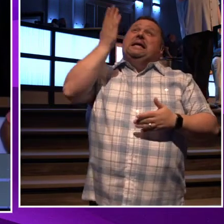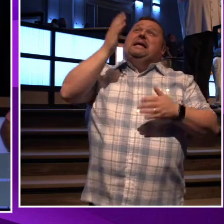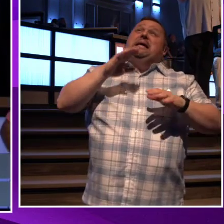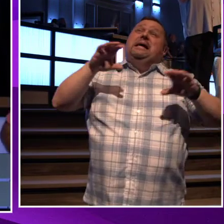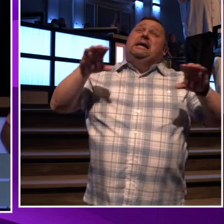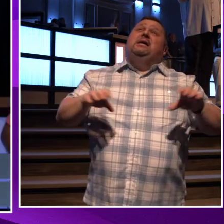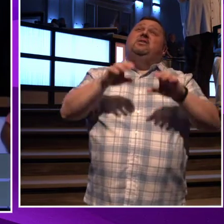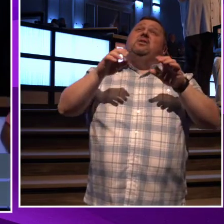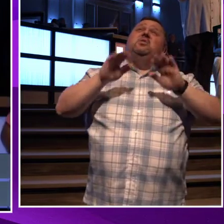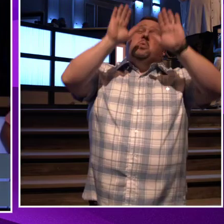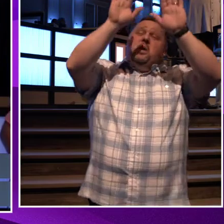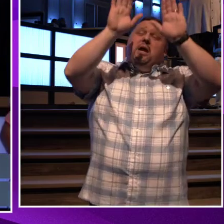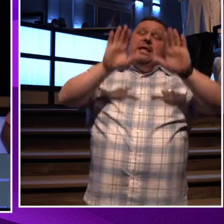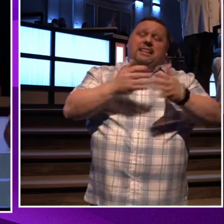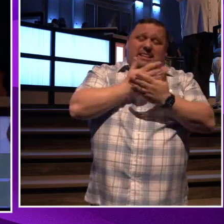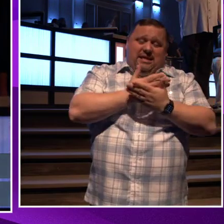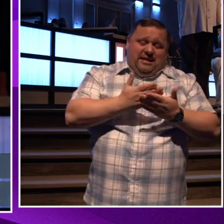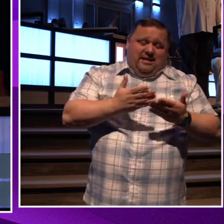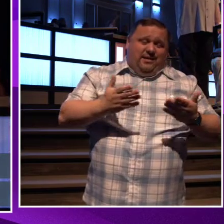He has done great